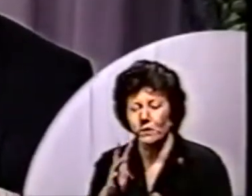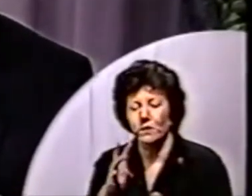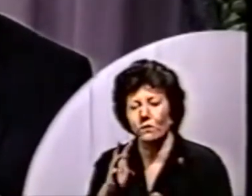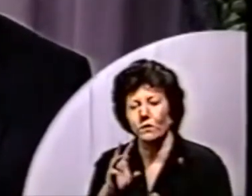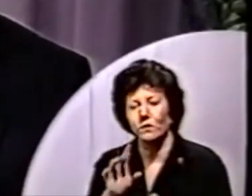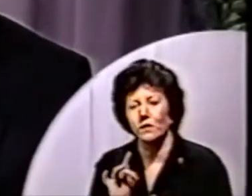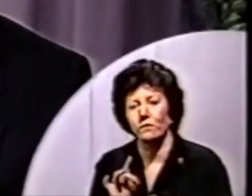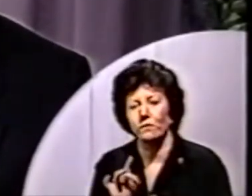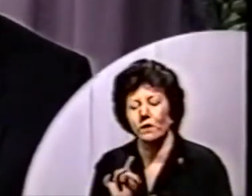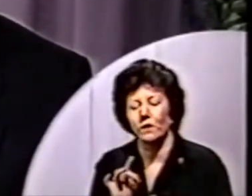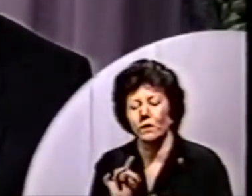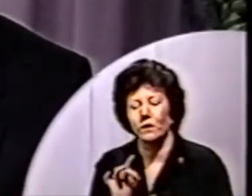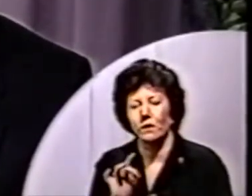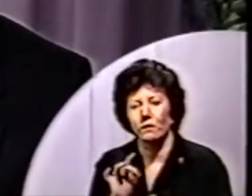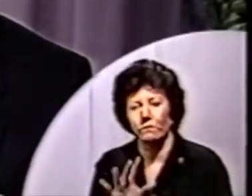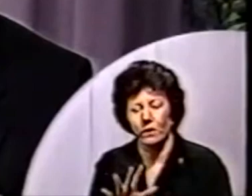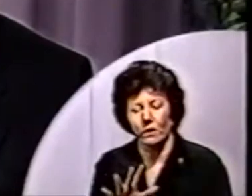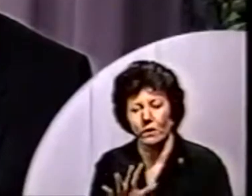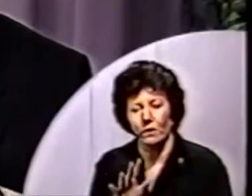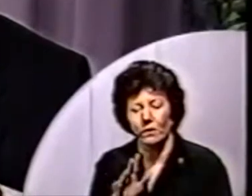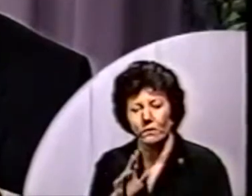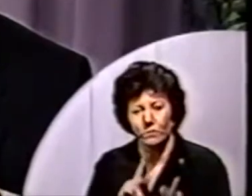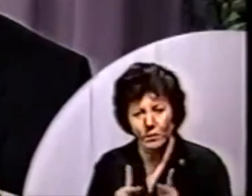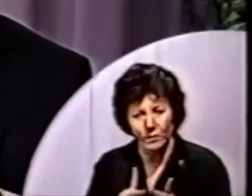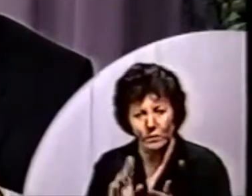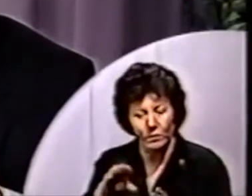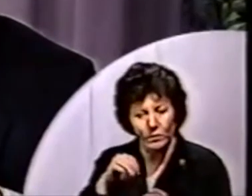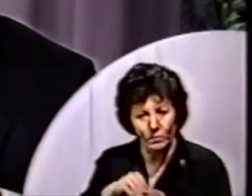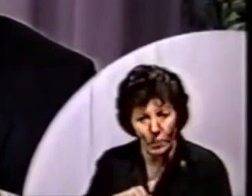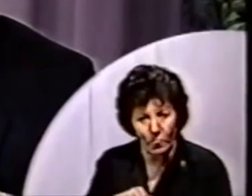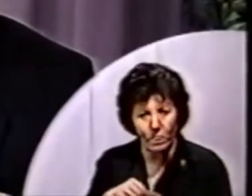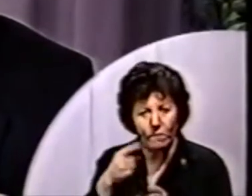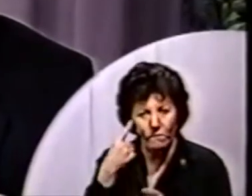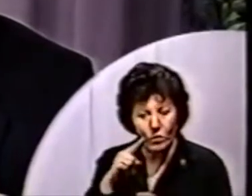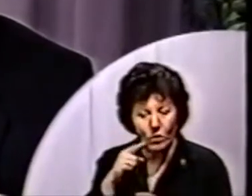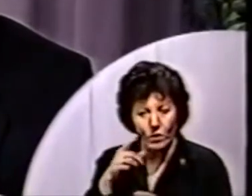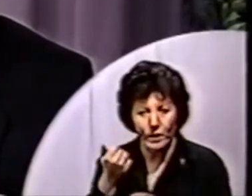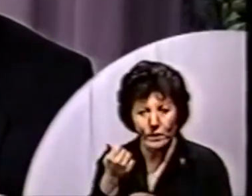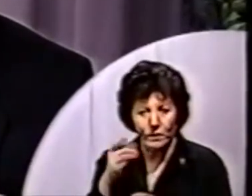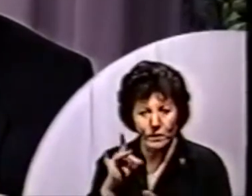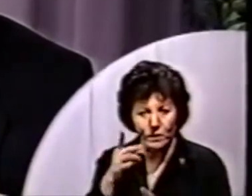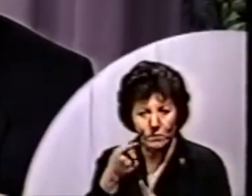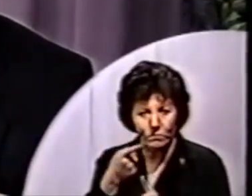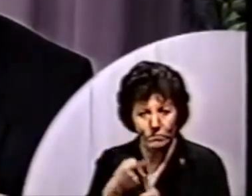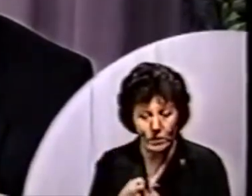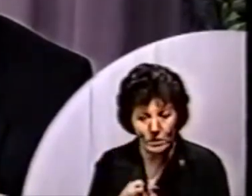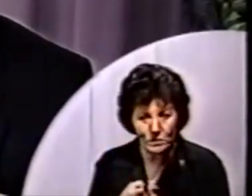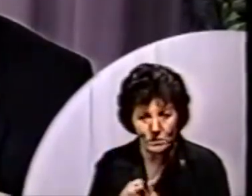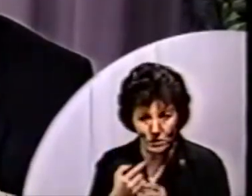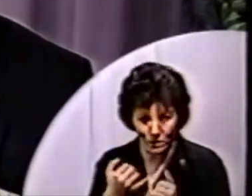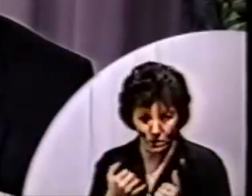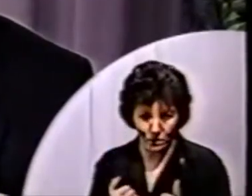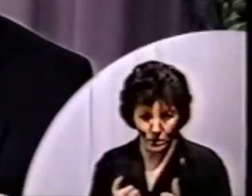675 people who have been participating for the past 18 months in